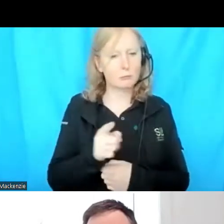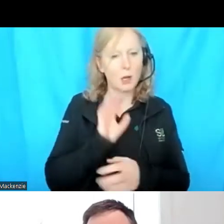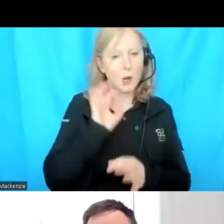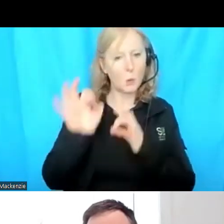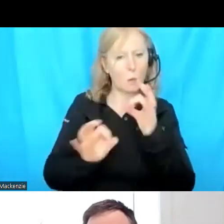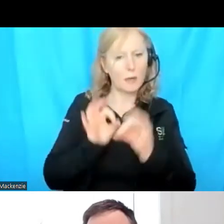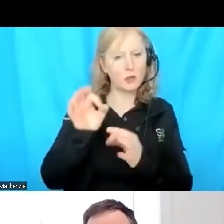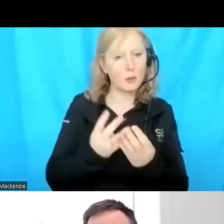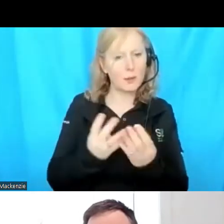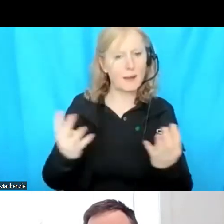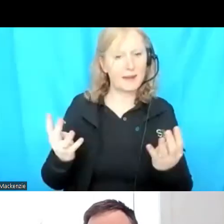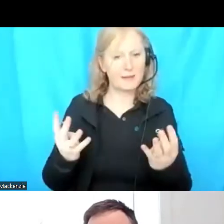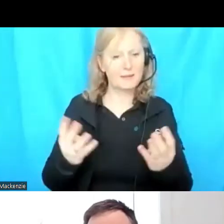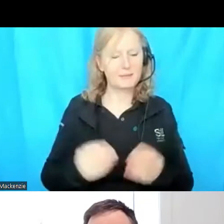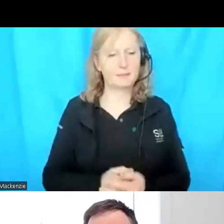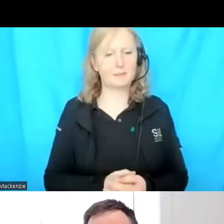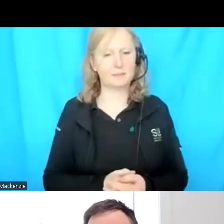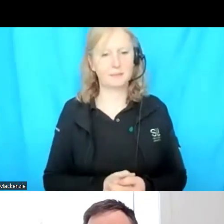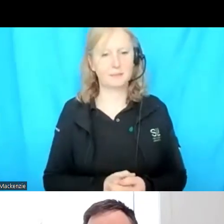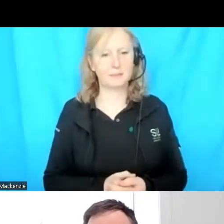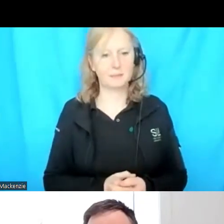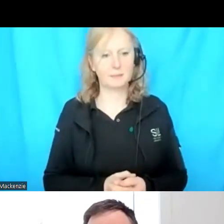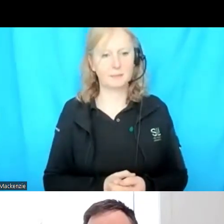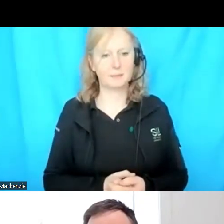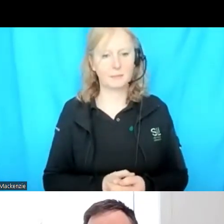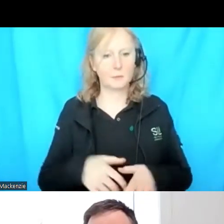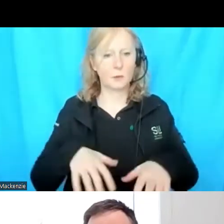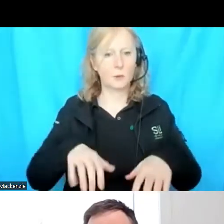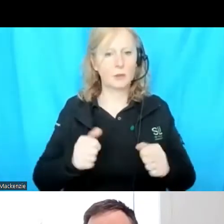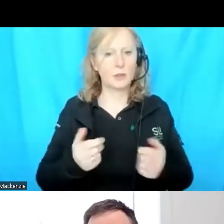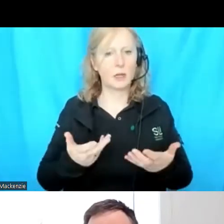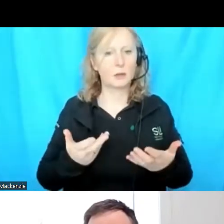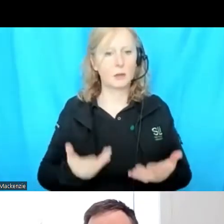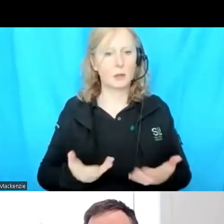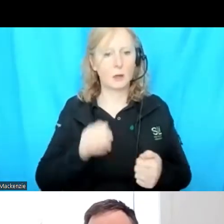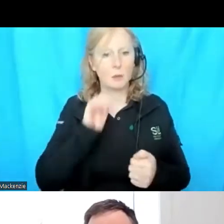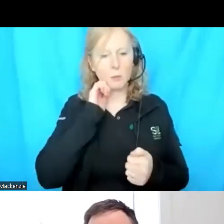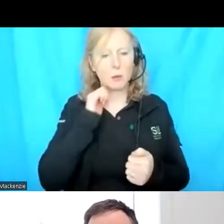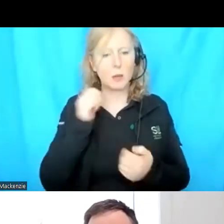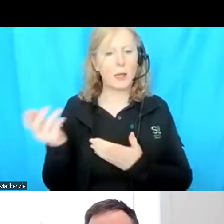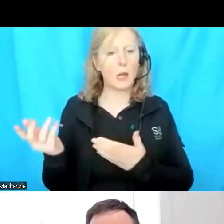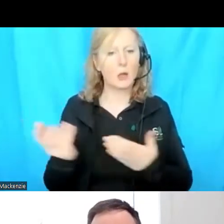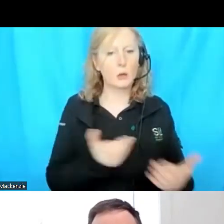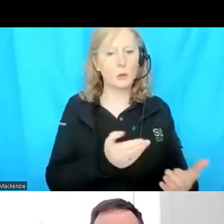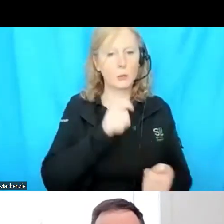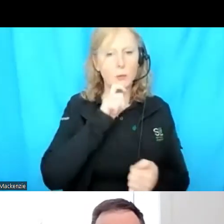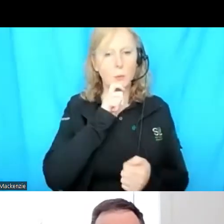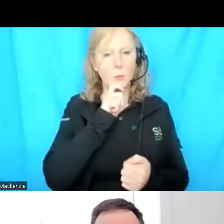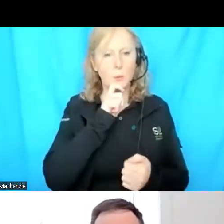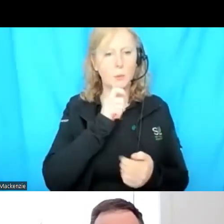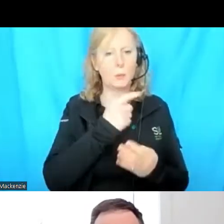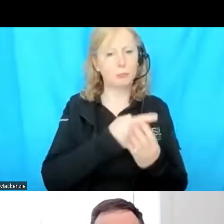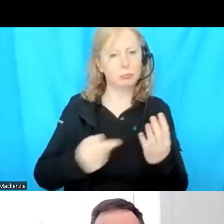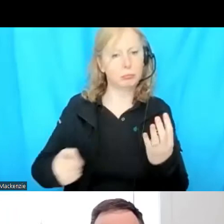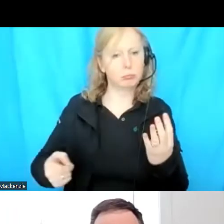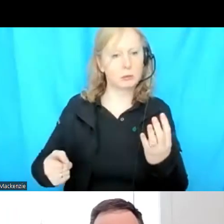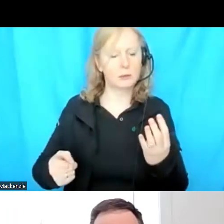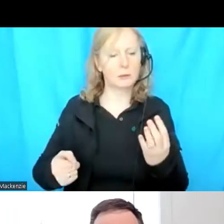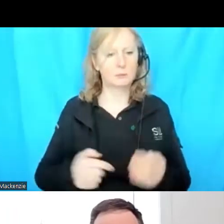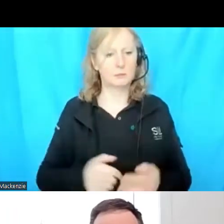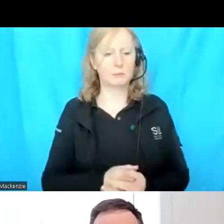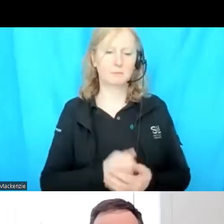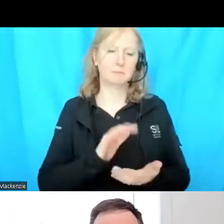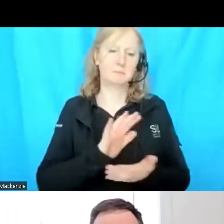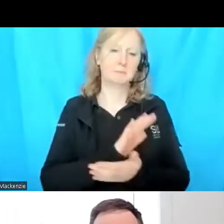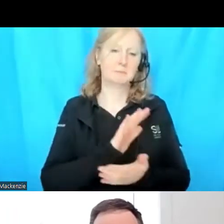panel. So to get started today, let me just introduce our presenters we have with us. We're delighted to